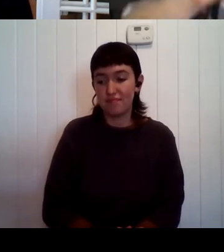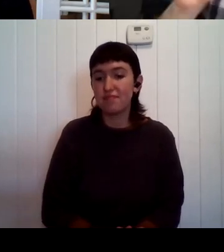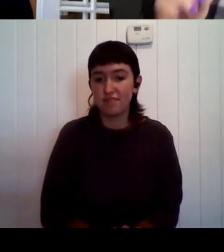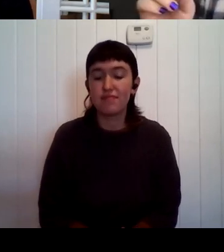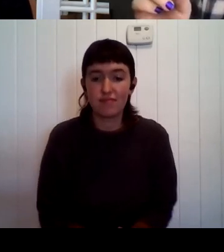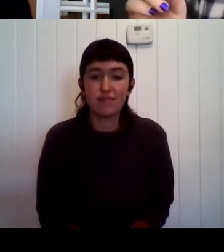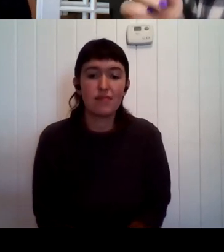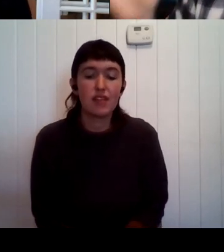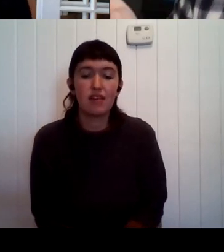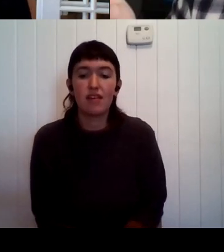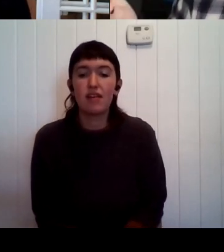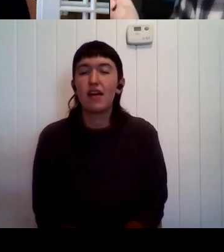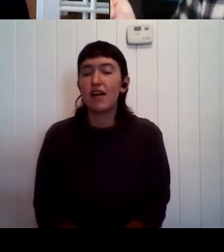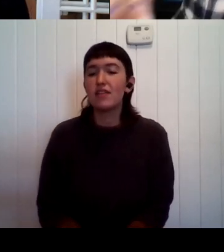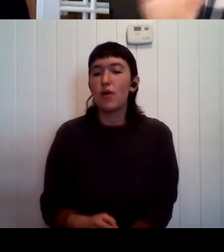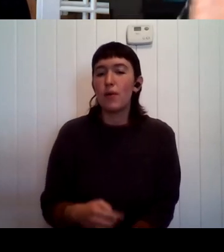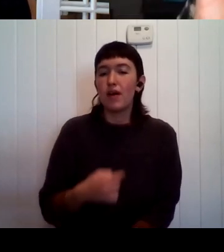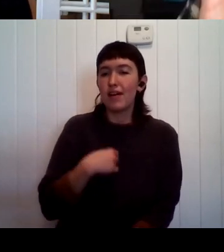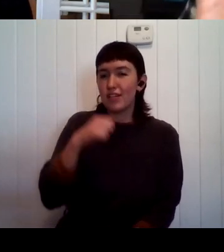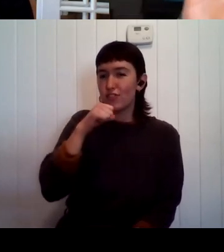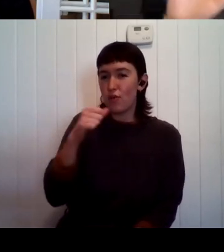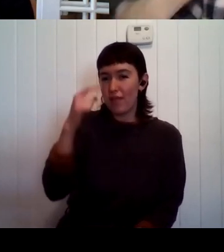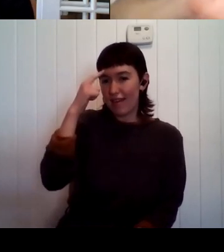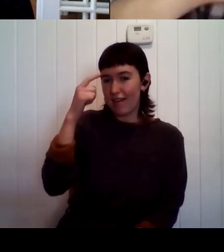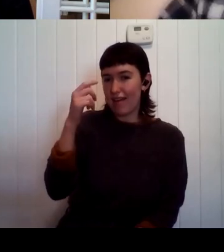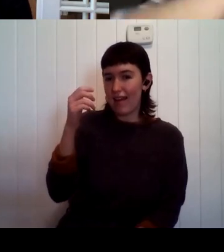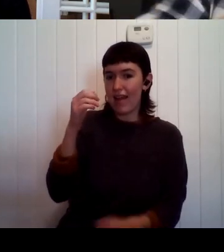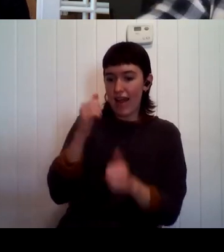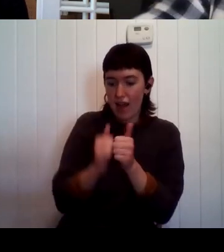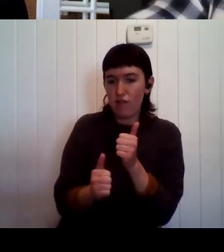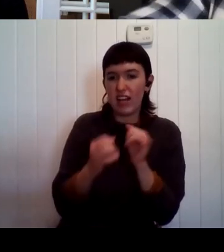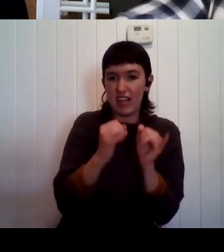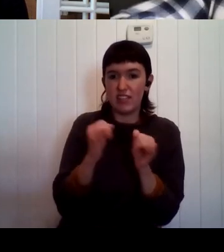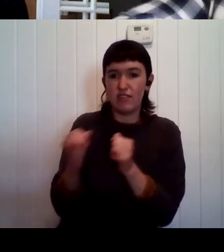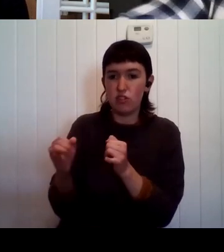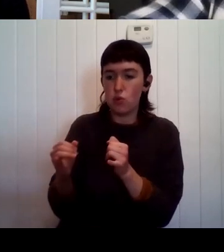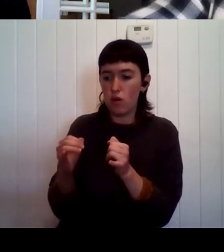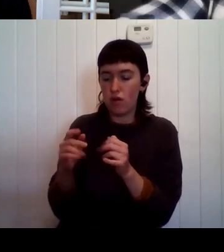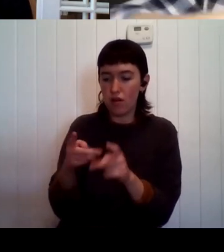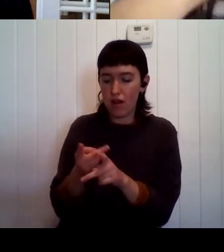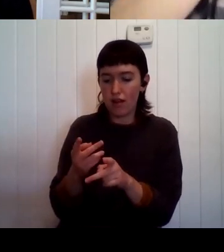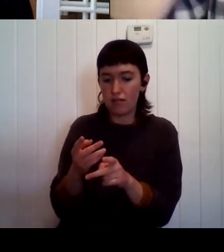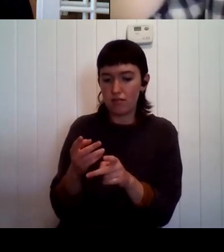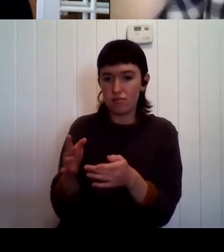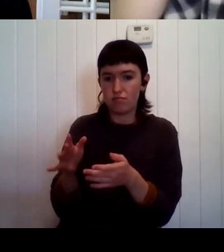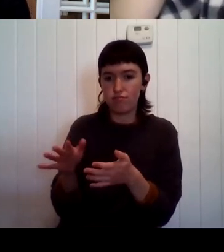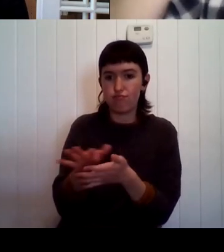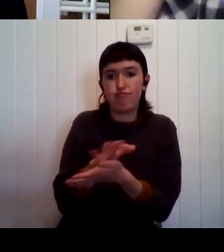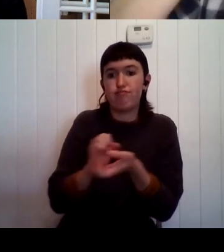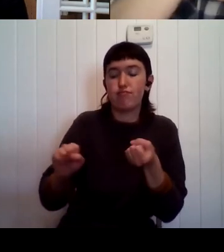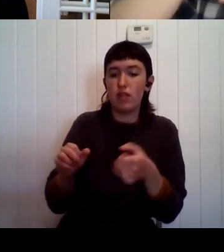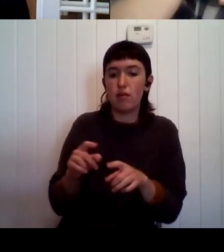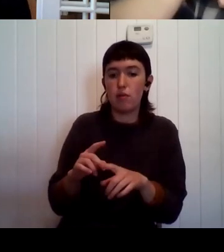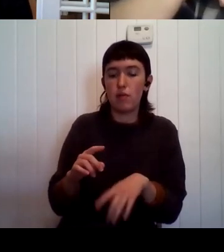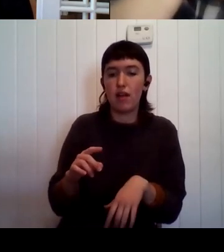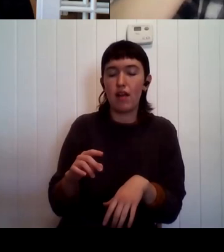don't think every individual got completely wiped out, but it was, I think some populations of those big